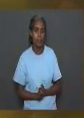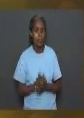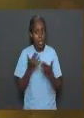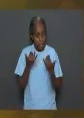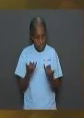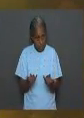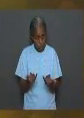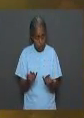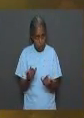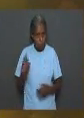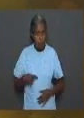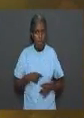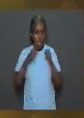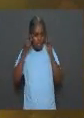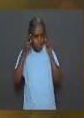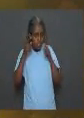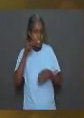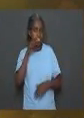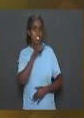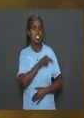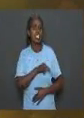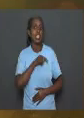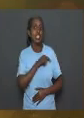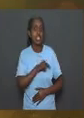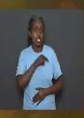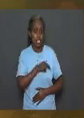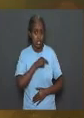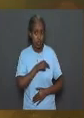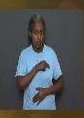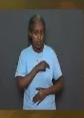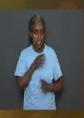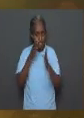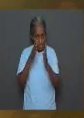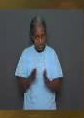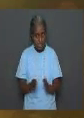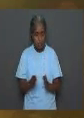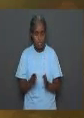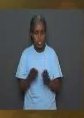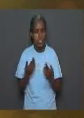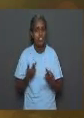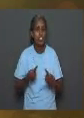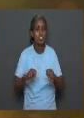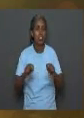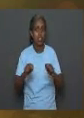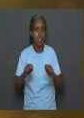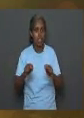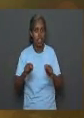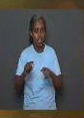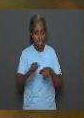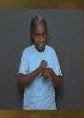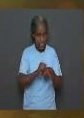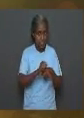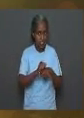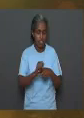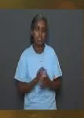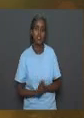Now that we understand the nature of a determinant, let us try an